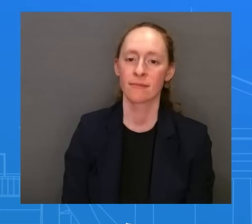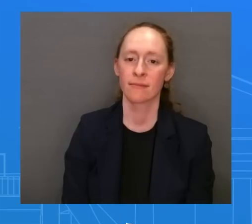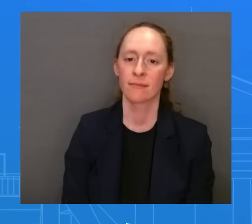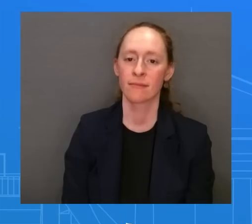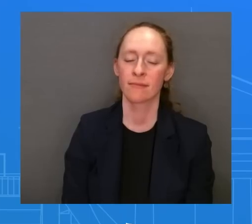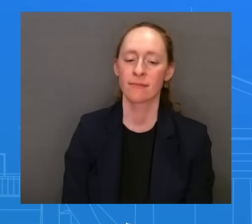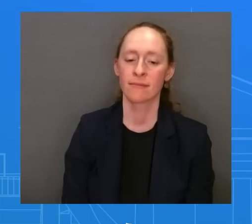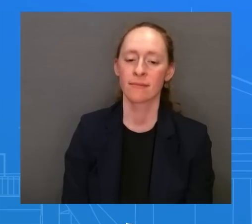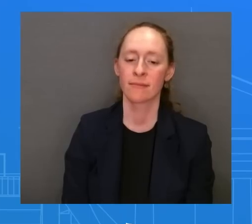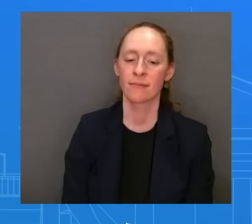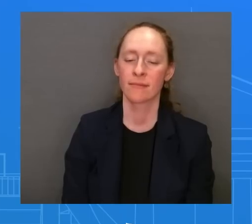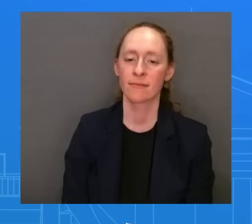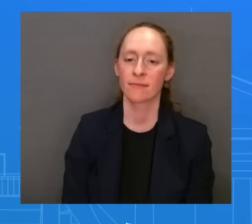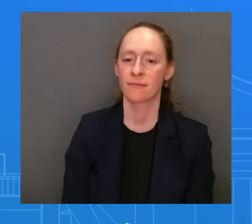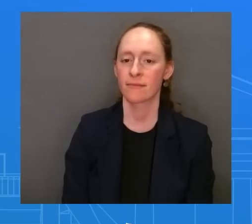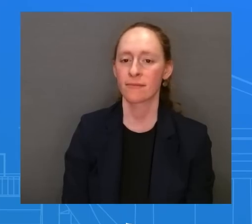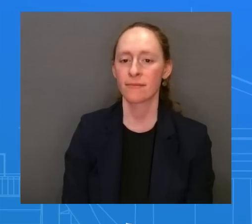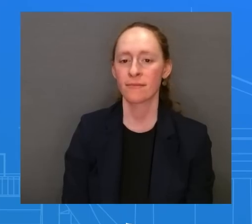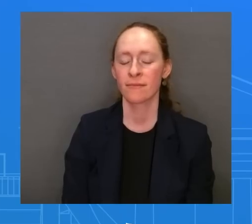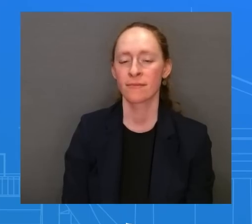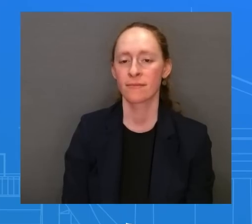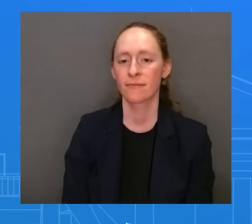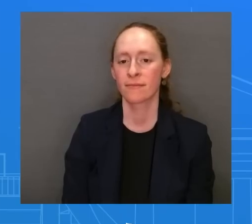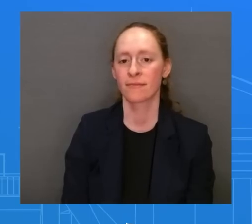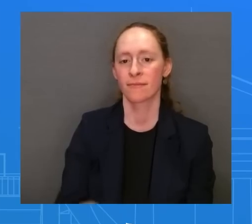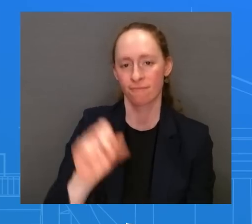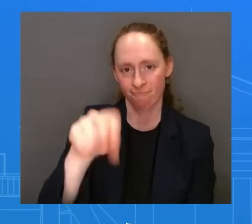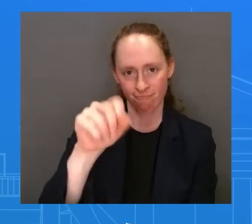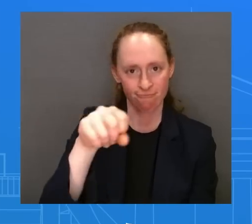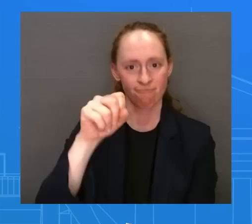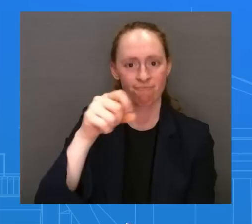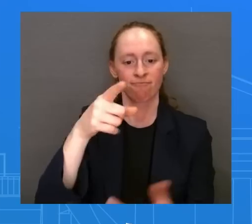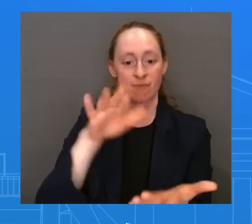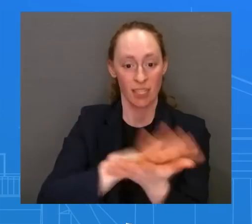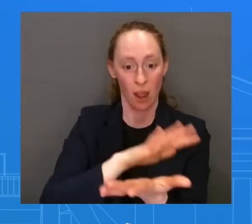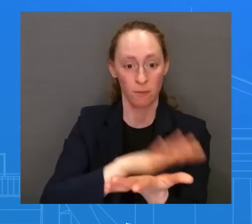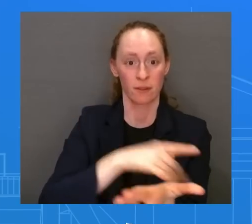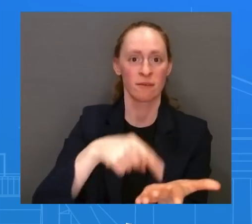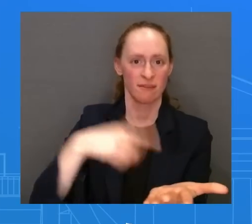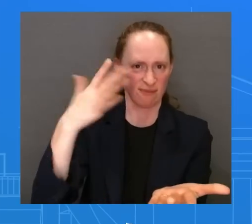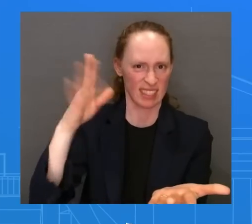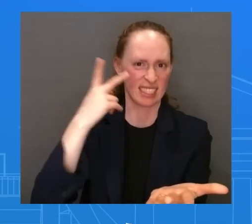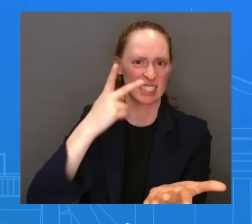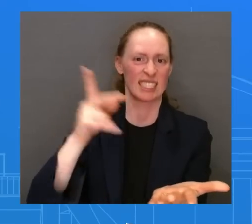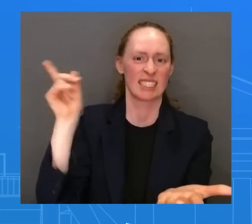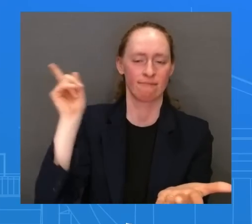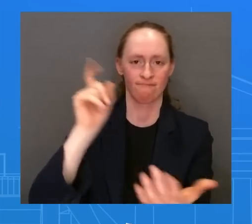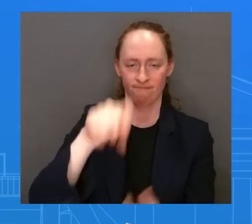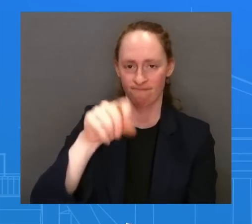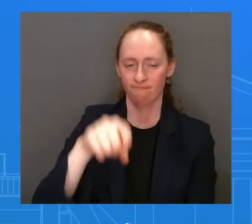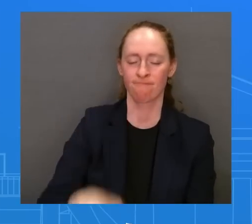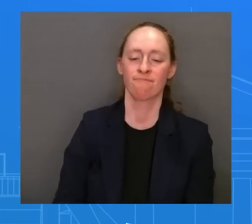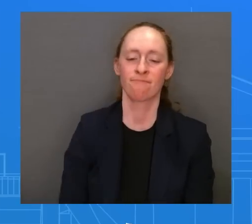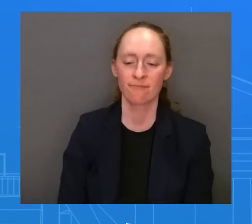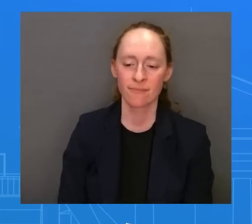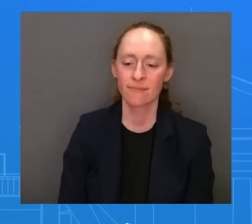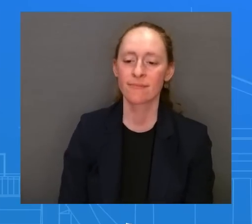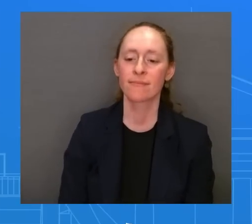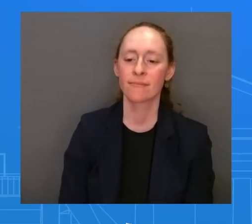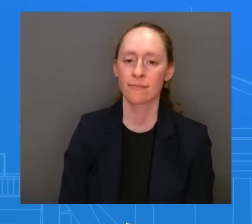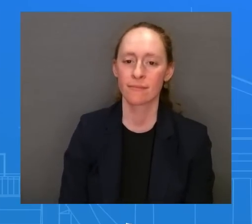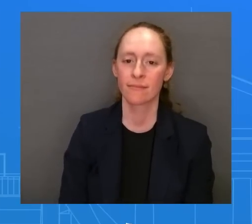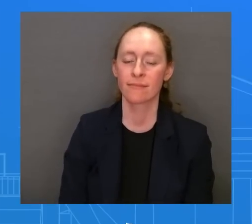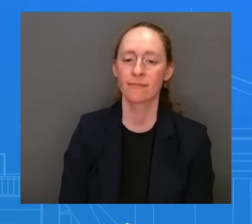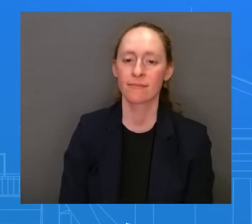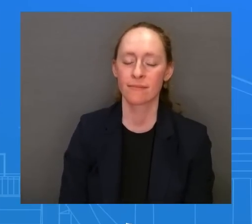today uh so and then on the when I would tell you that to Ed's question I mean this is a process and he has stayed in touch with